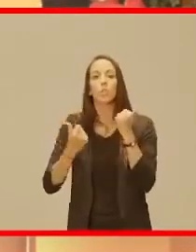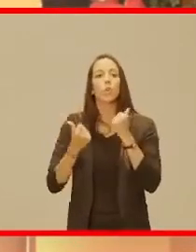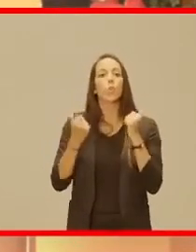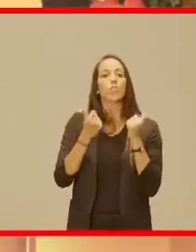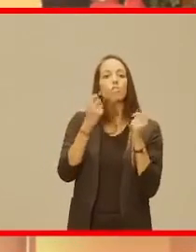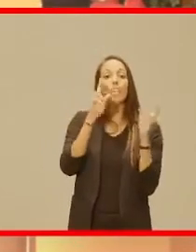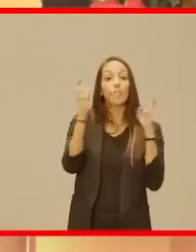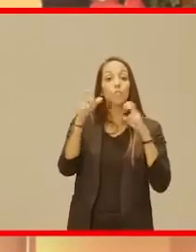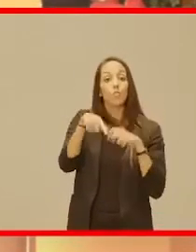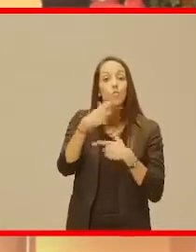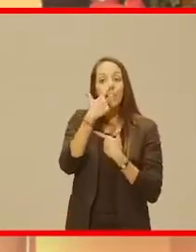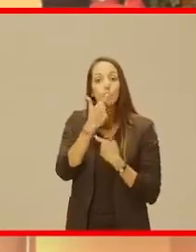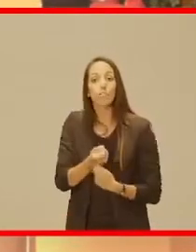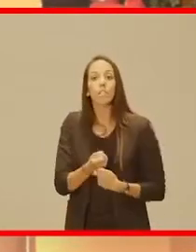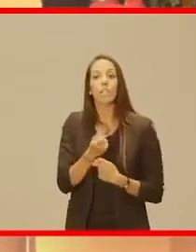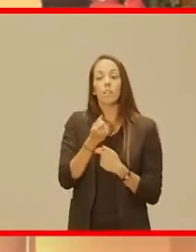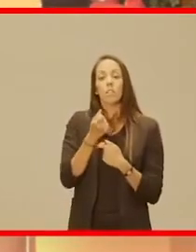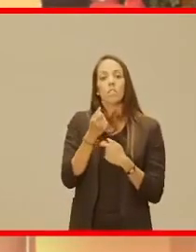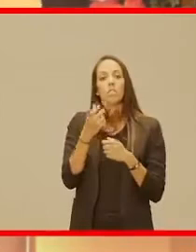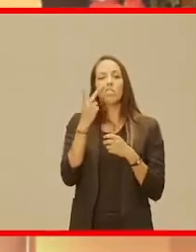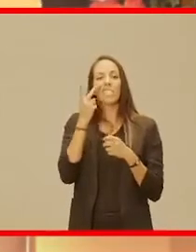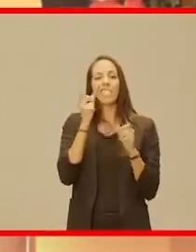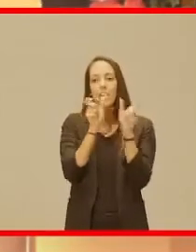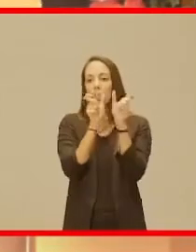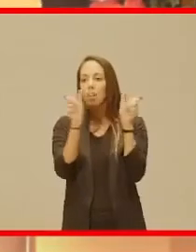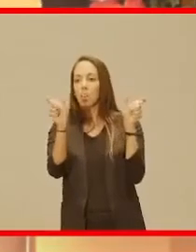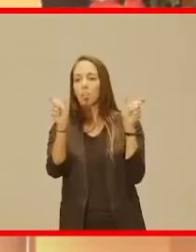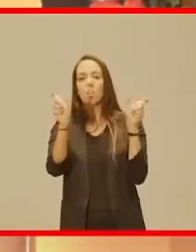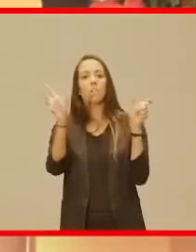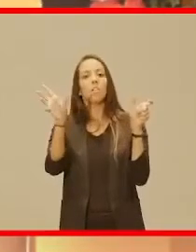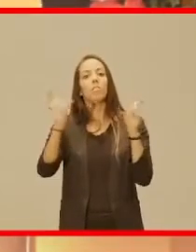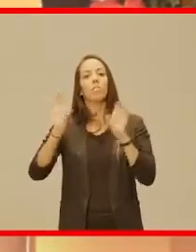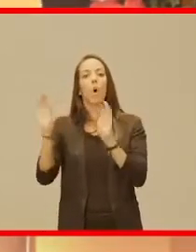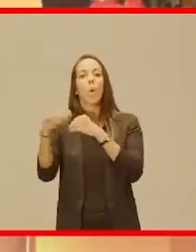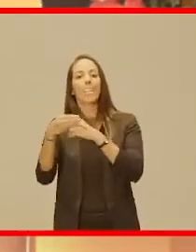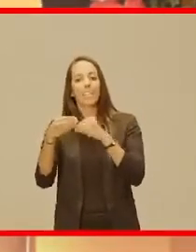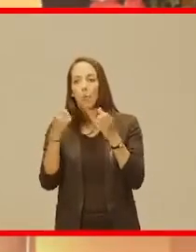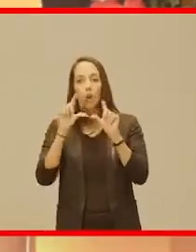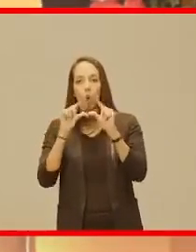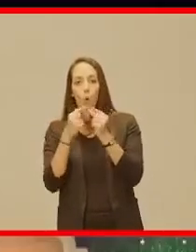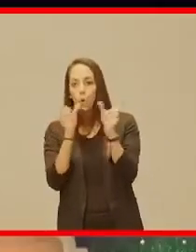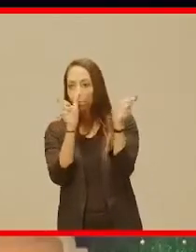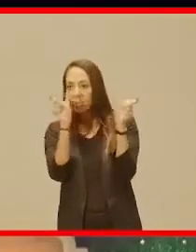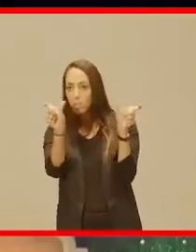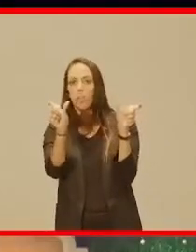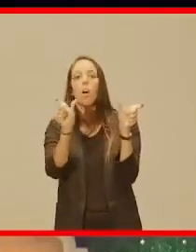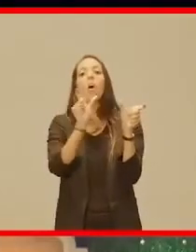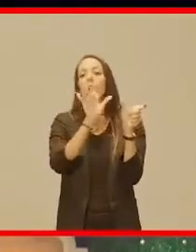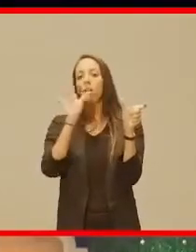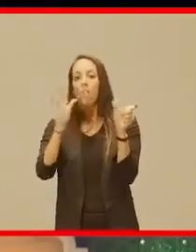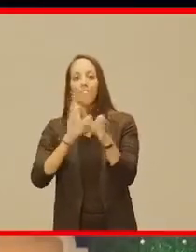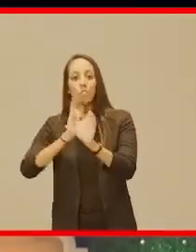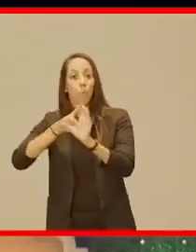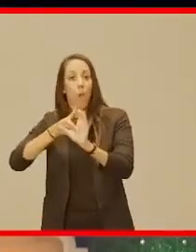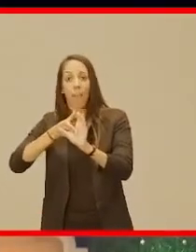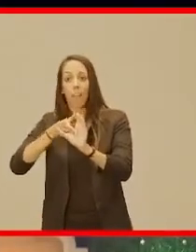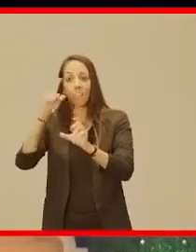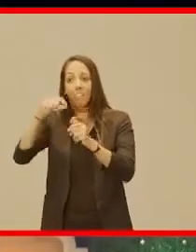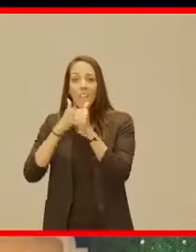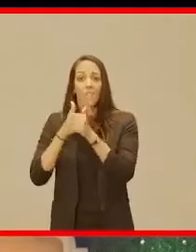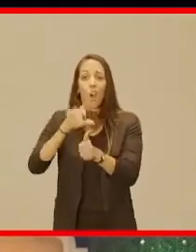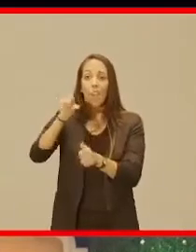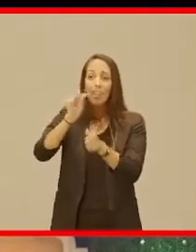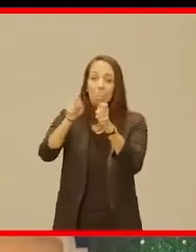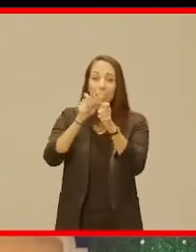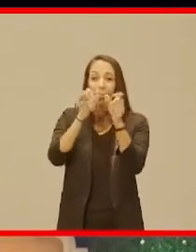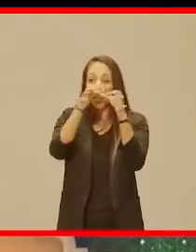join an organization that's following that, and then they can give you legislative updates. Like the Family Cafe, we do a legislative update every Friday at